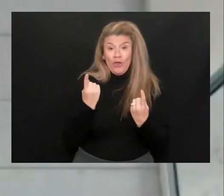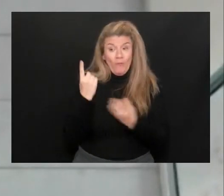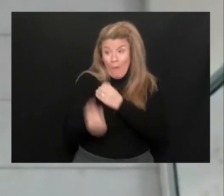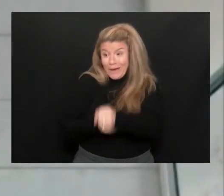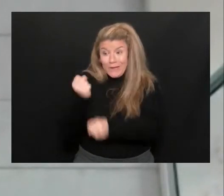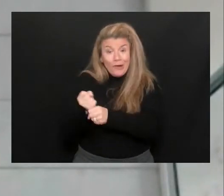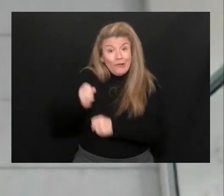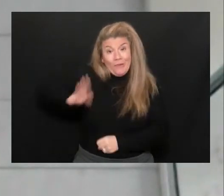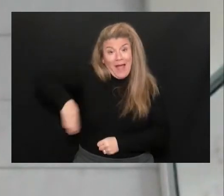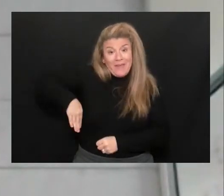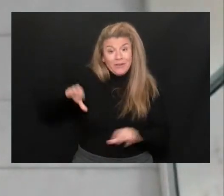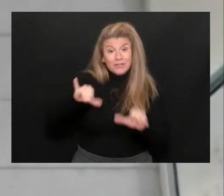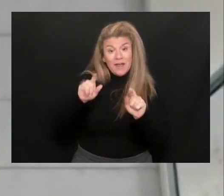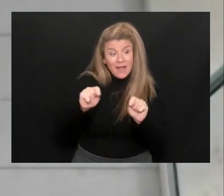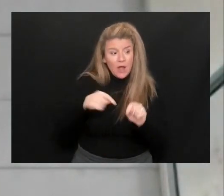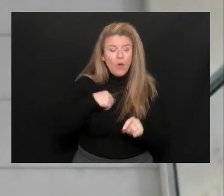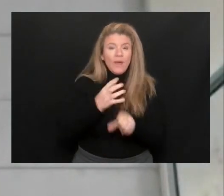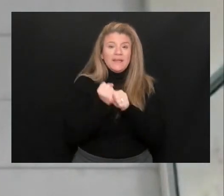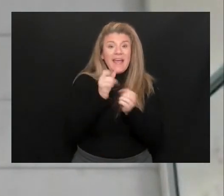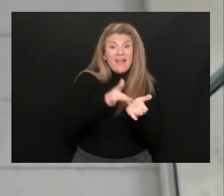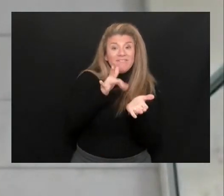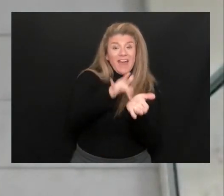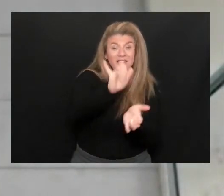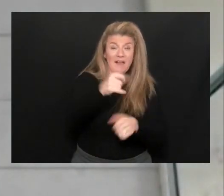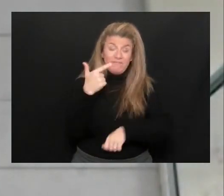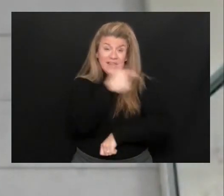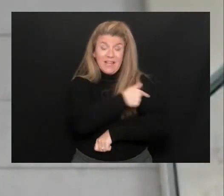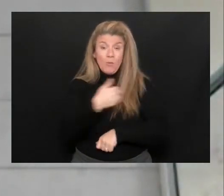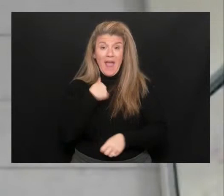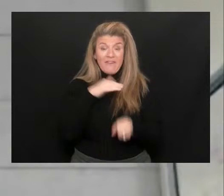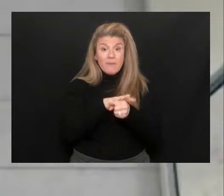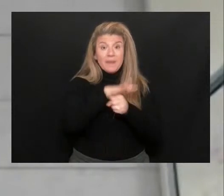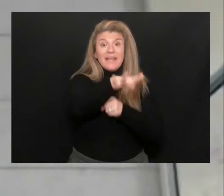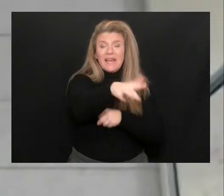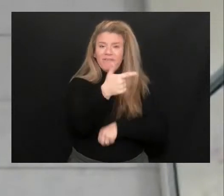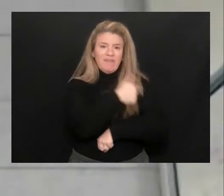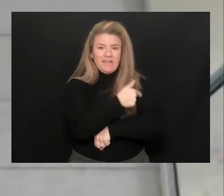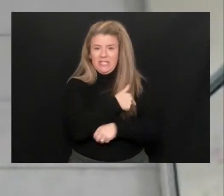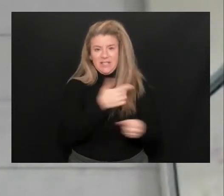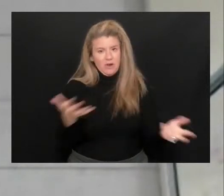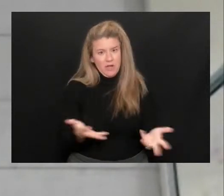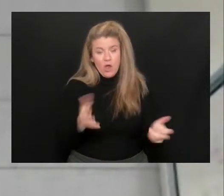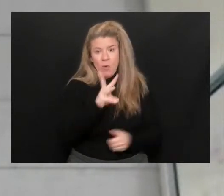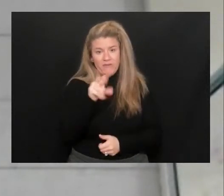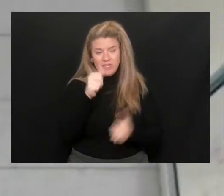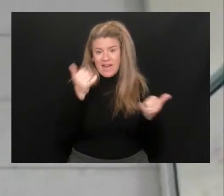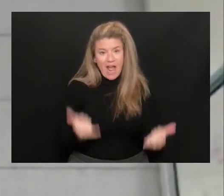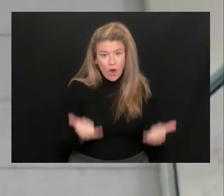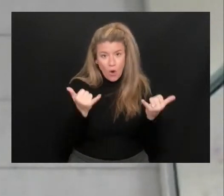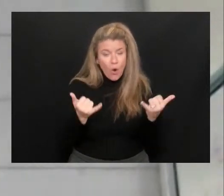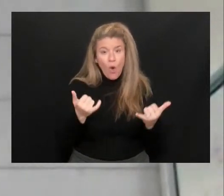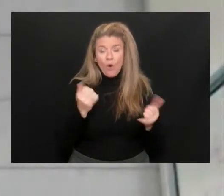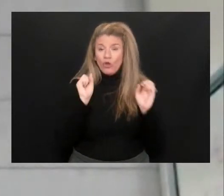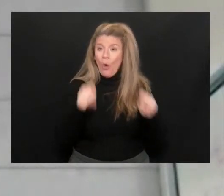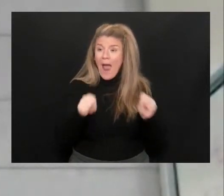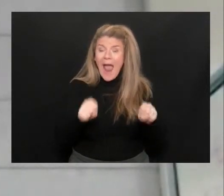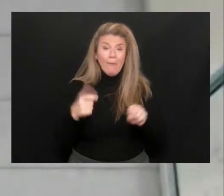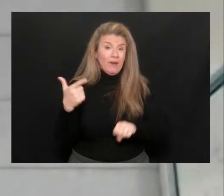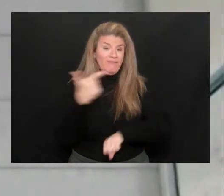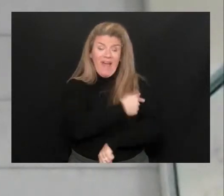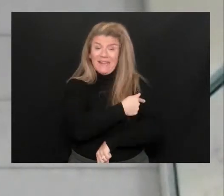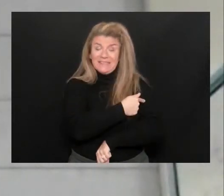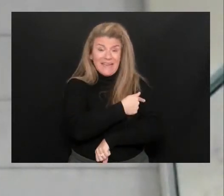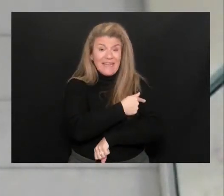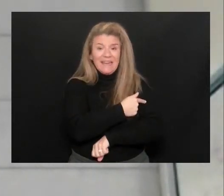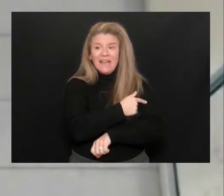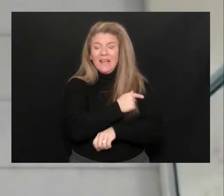do encourage people to take advantage of the vaccines. We have plenty of vaccines available in West Virginia right now. We are able to take the vaccines to